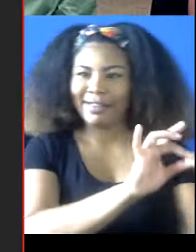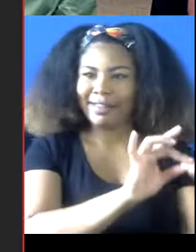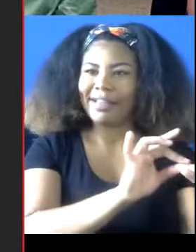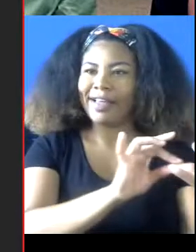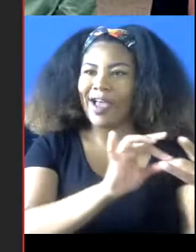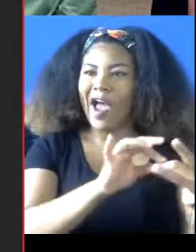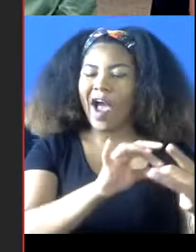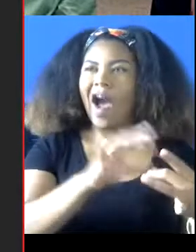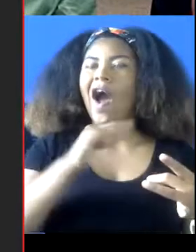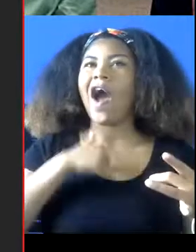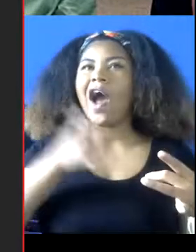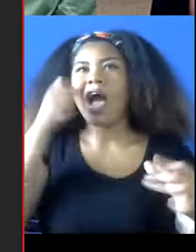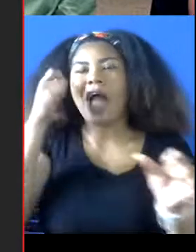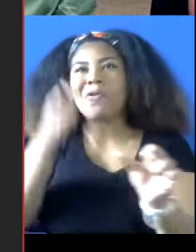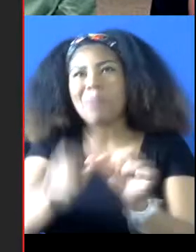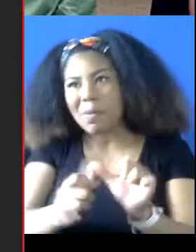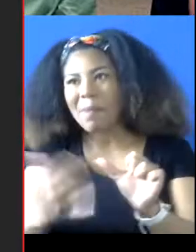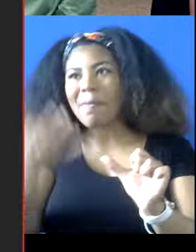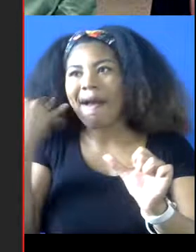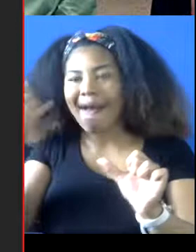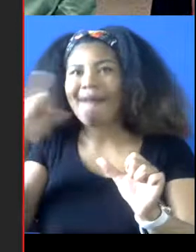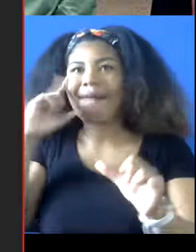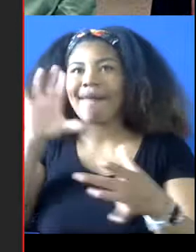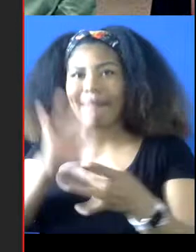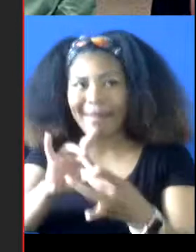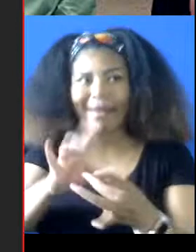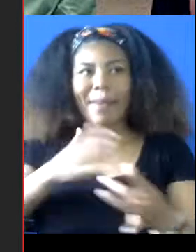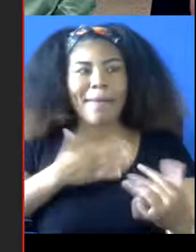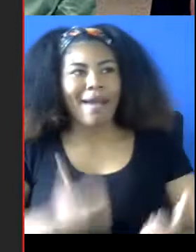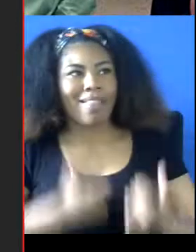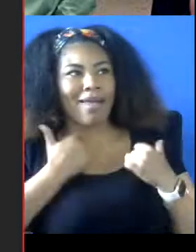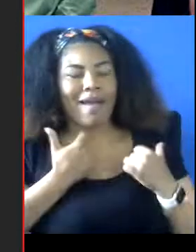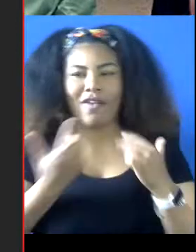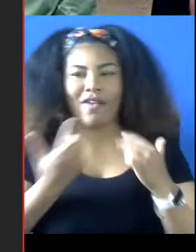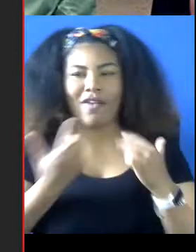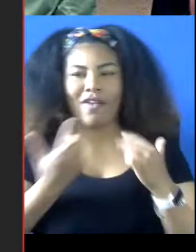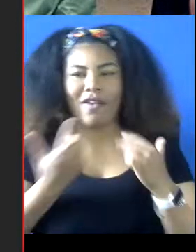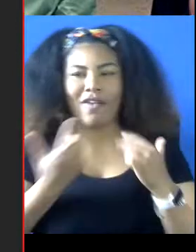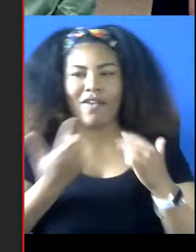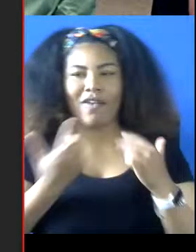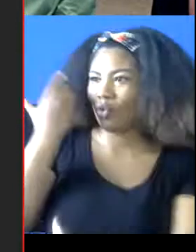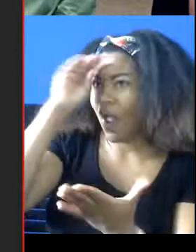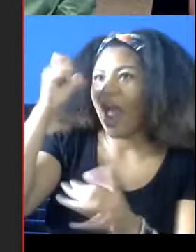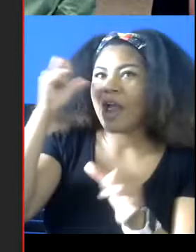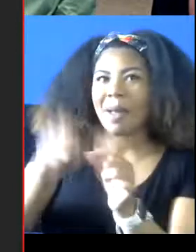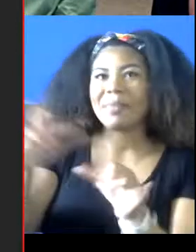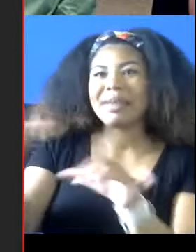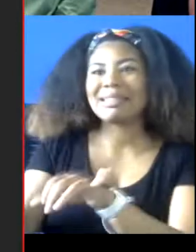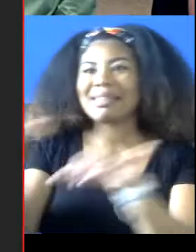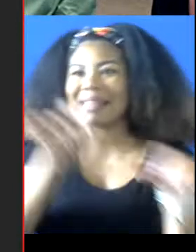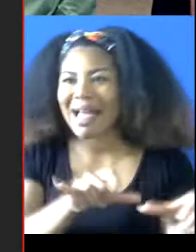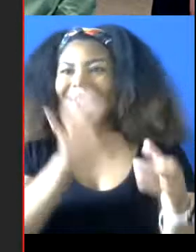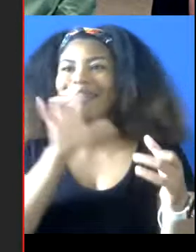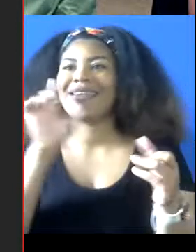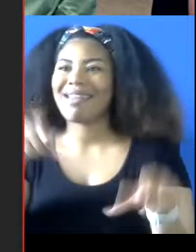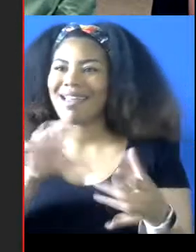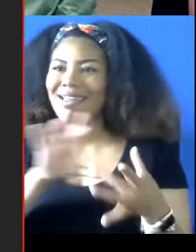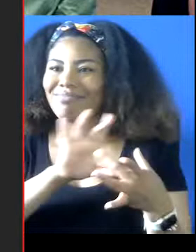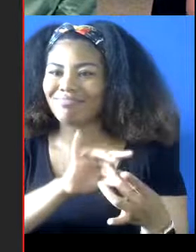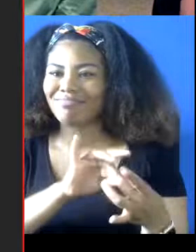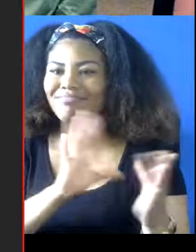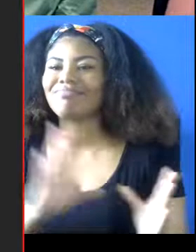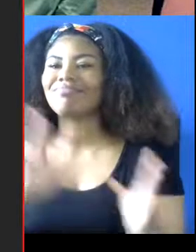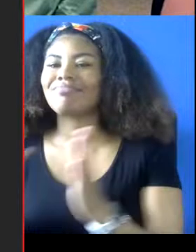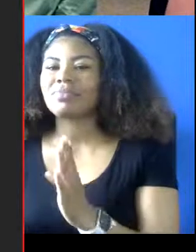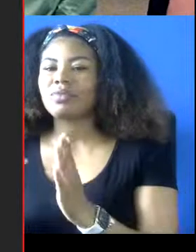they're starting to make those connections between their own lives and their new learning and what's going on in the classroom. And then, of course,